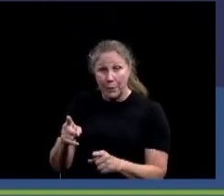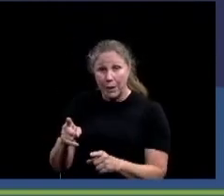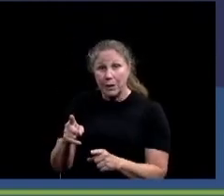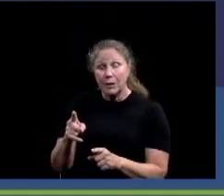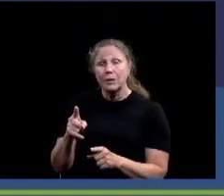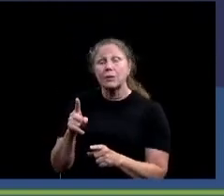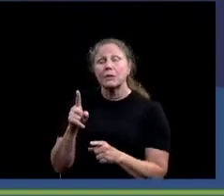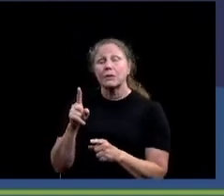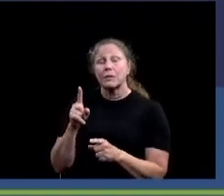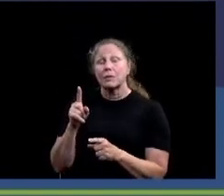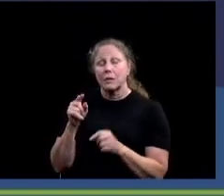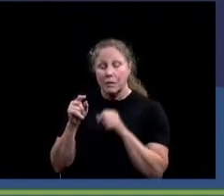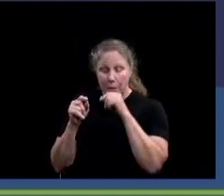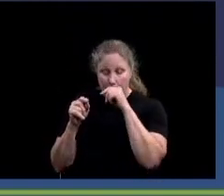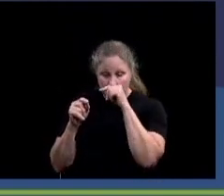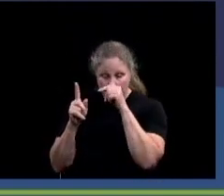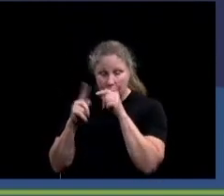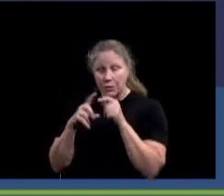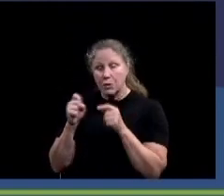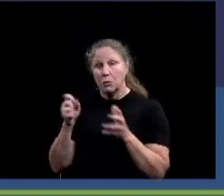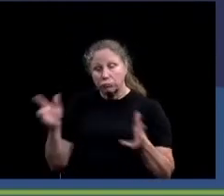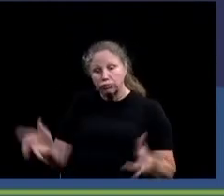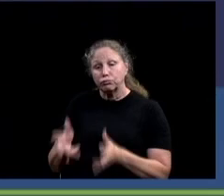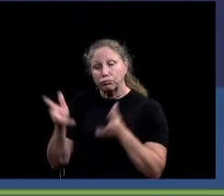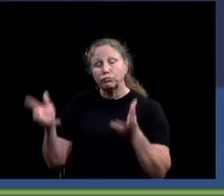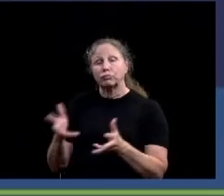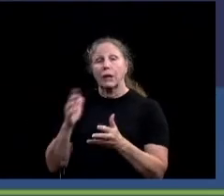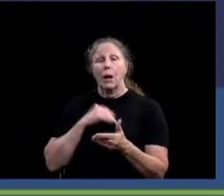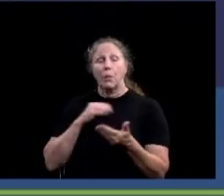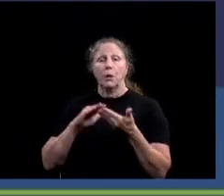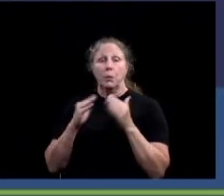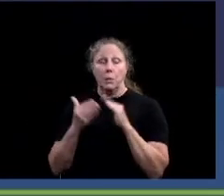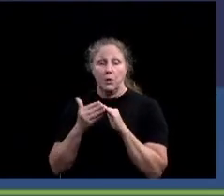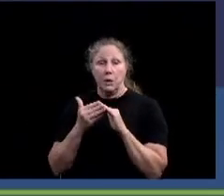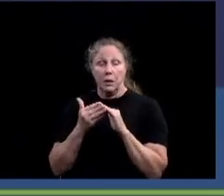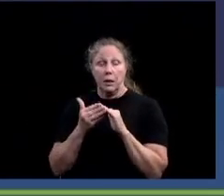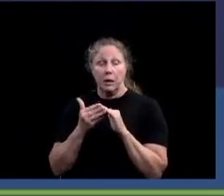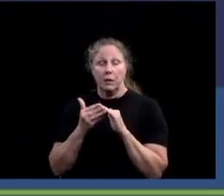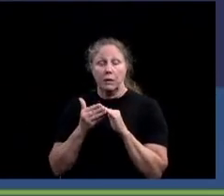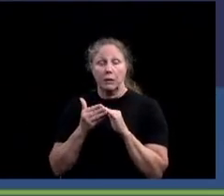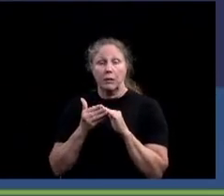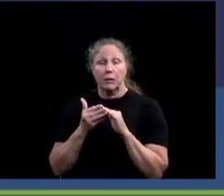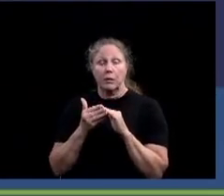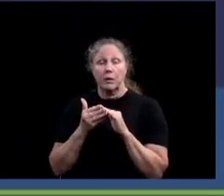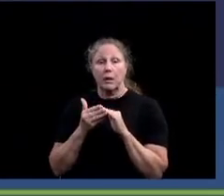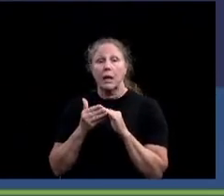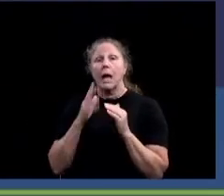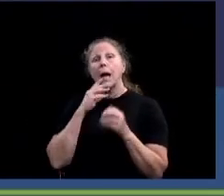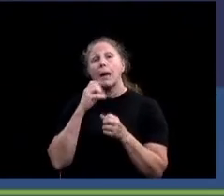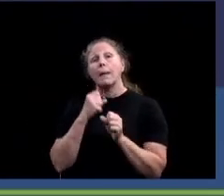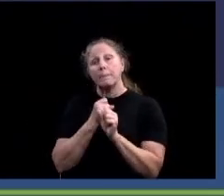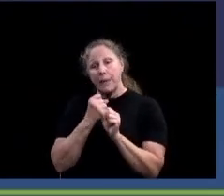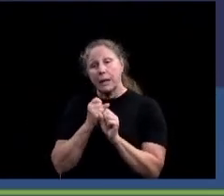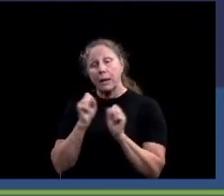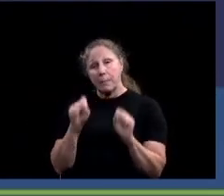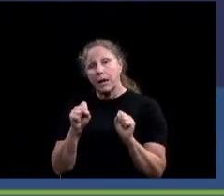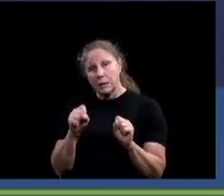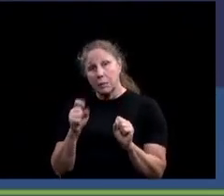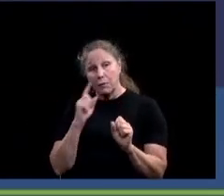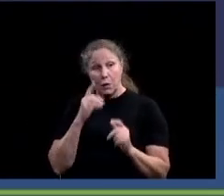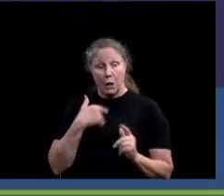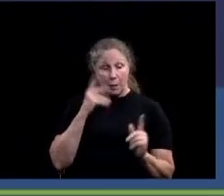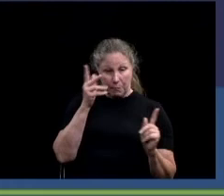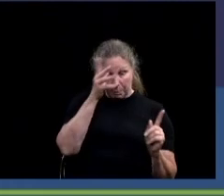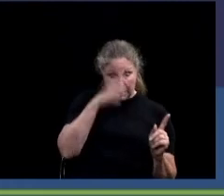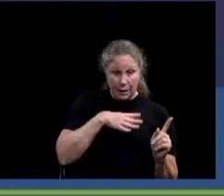our community and create a pathway for more of those young men and women who are playing ball in the park to